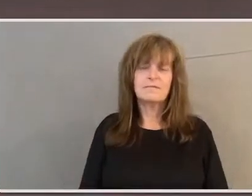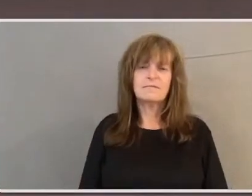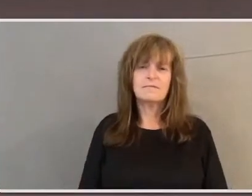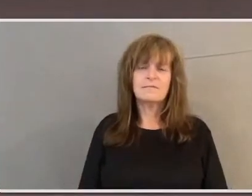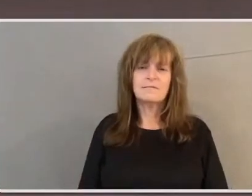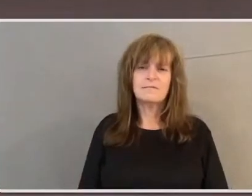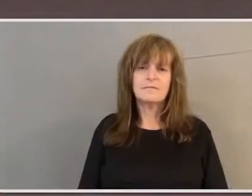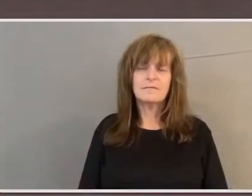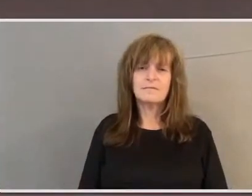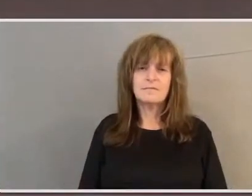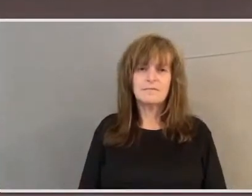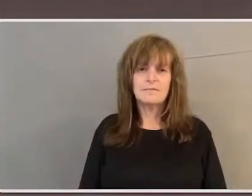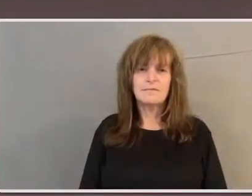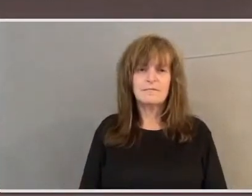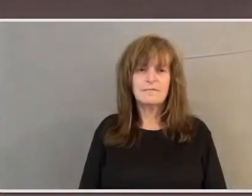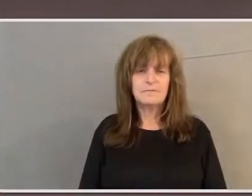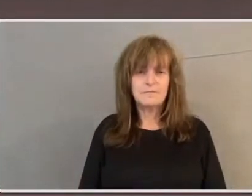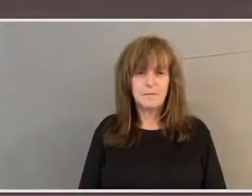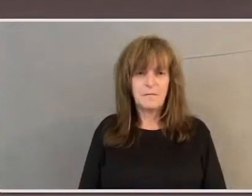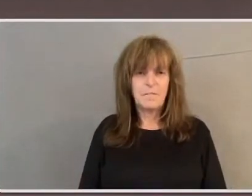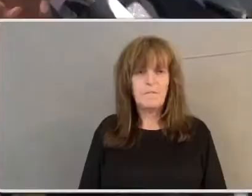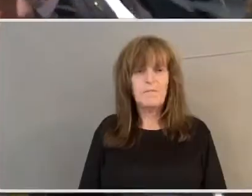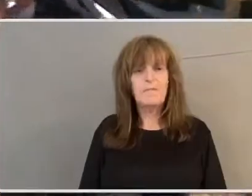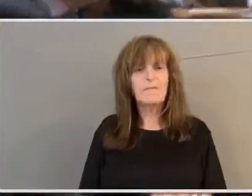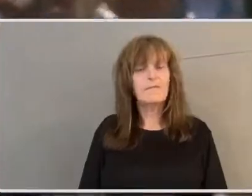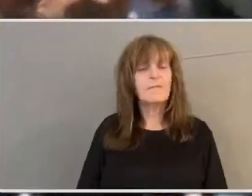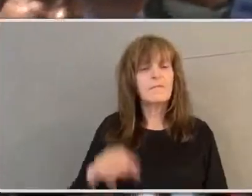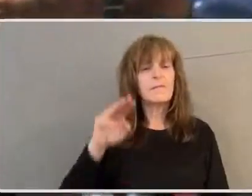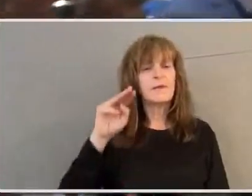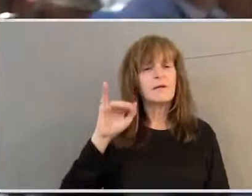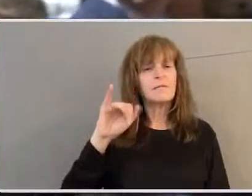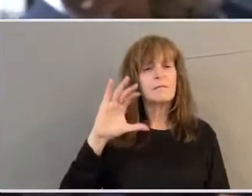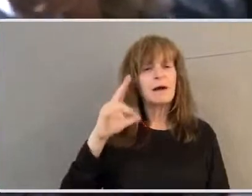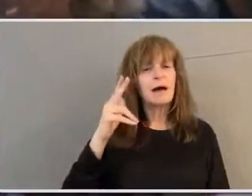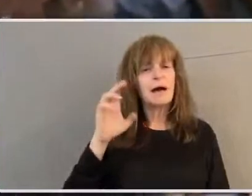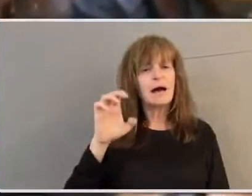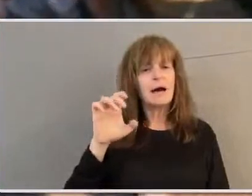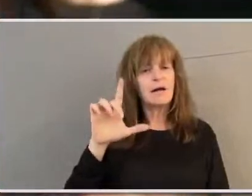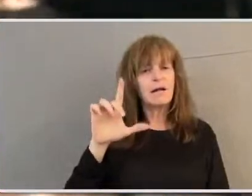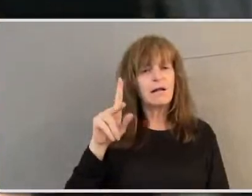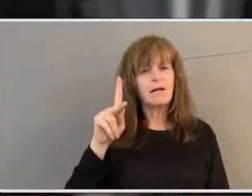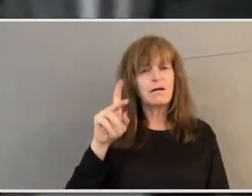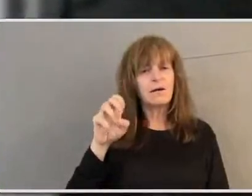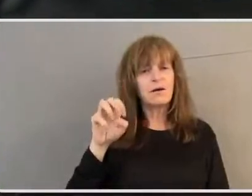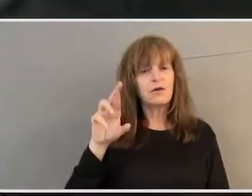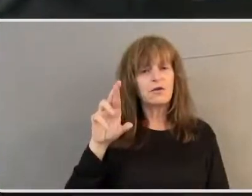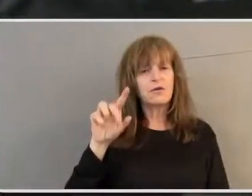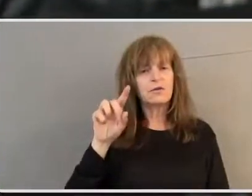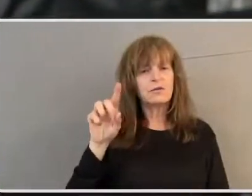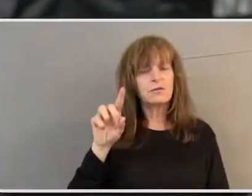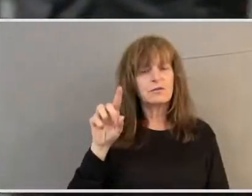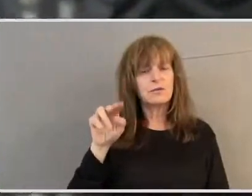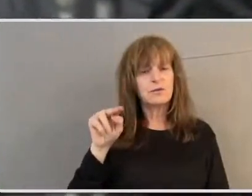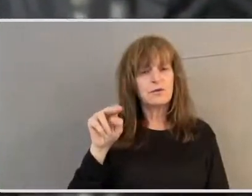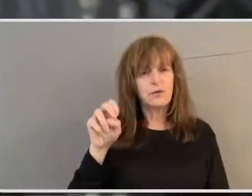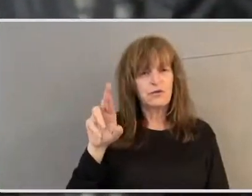Michael Kersner becomes Solicitor General. I'd ask Minister Kersner to please come forward to take your oath.